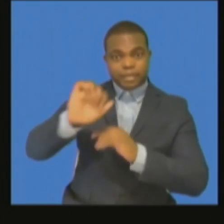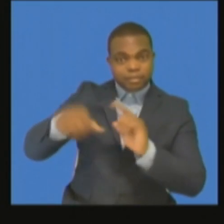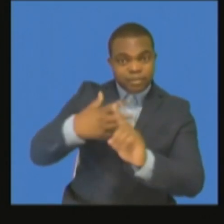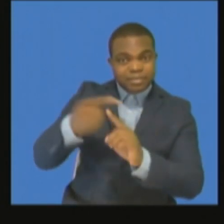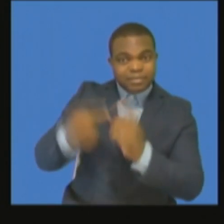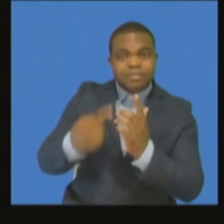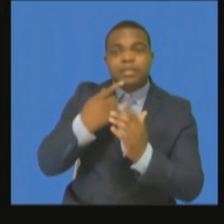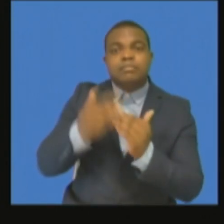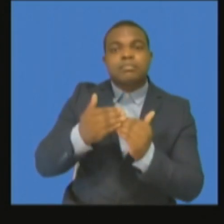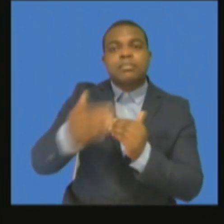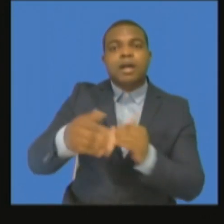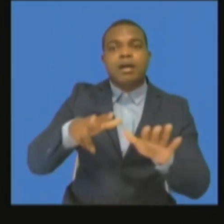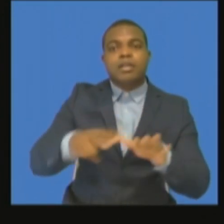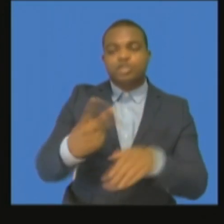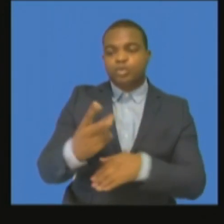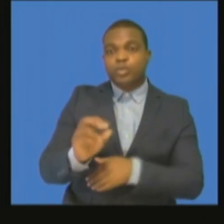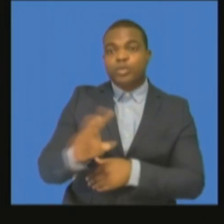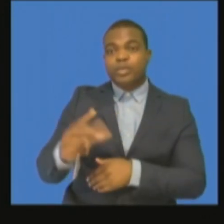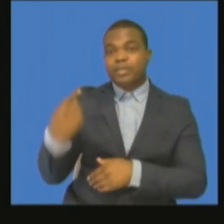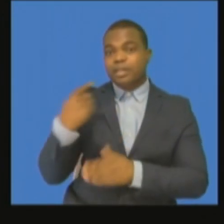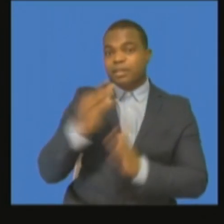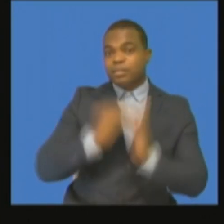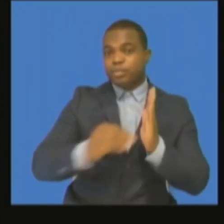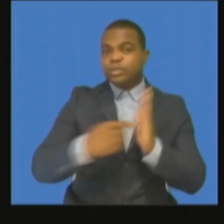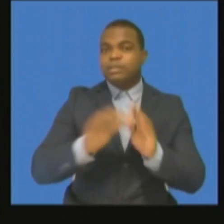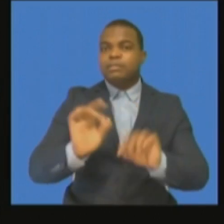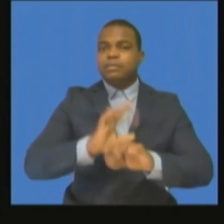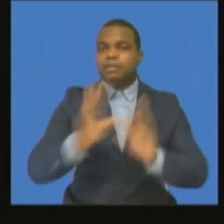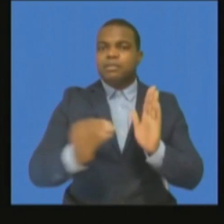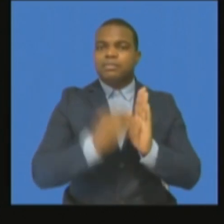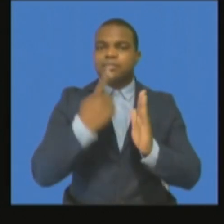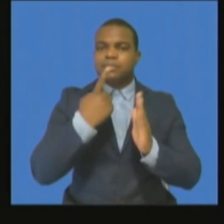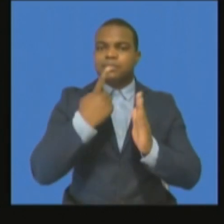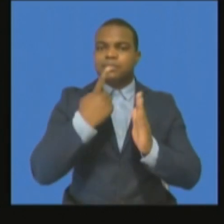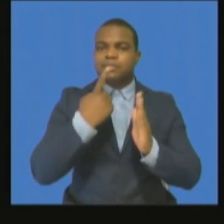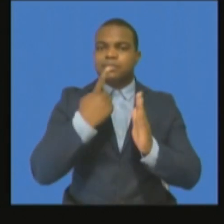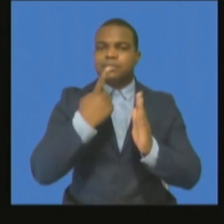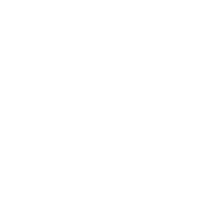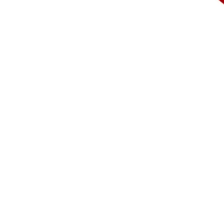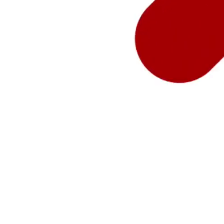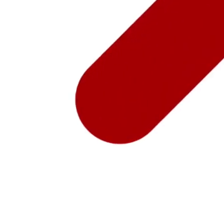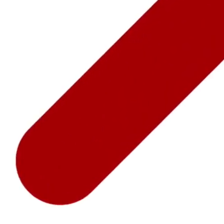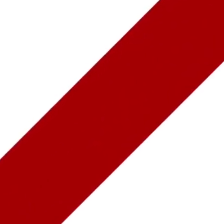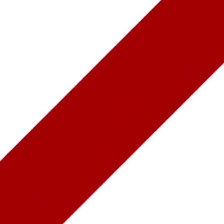will take the necessary steps. As she said, we must not miss this opportunity